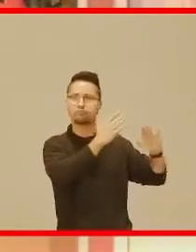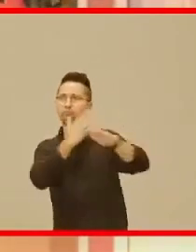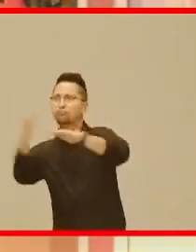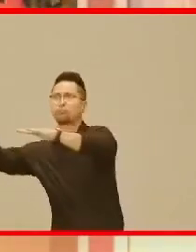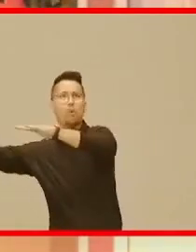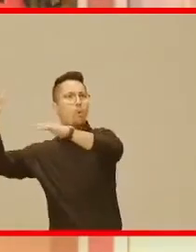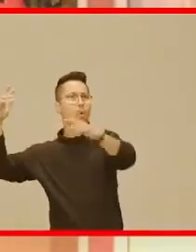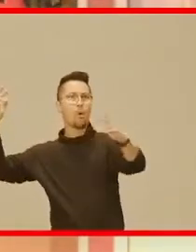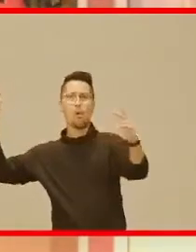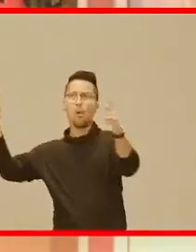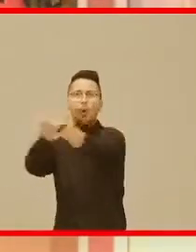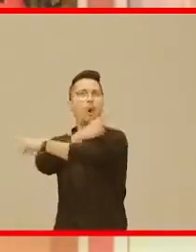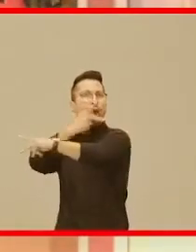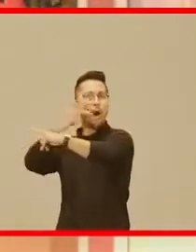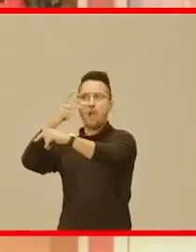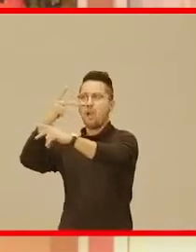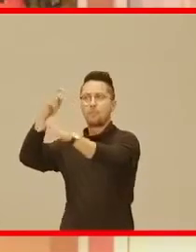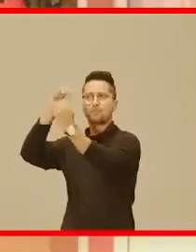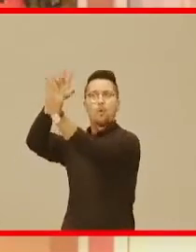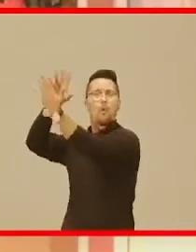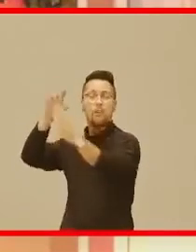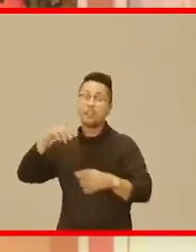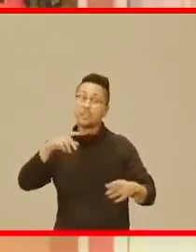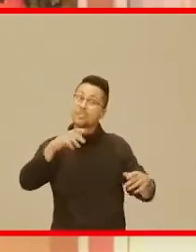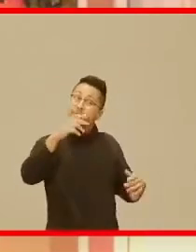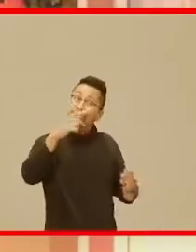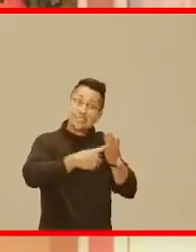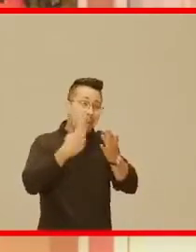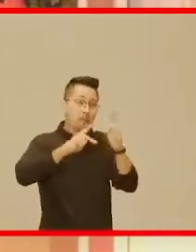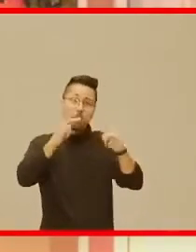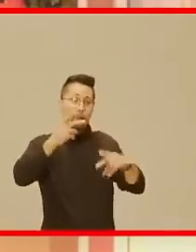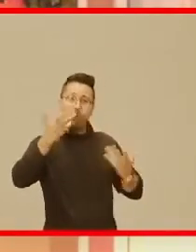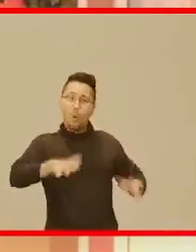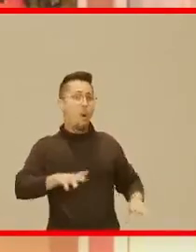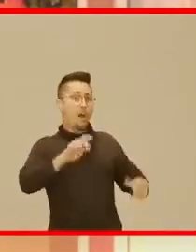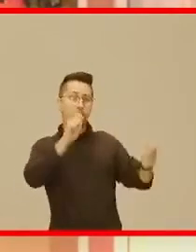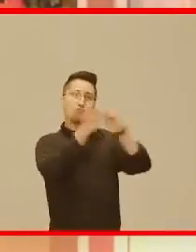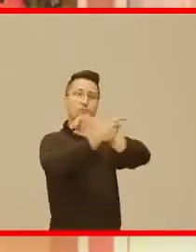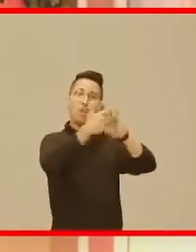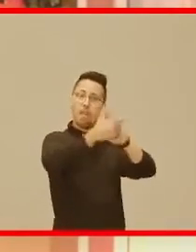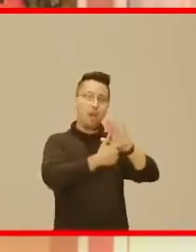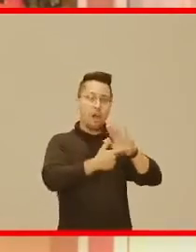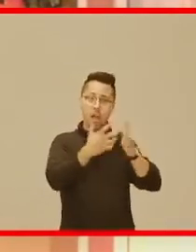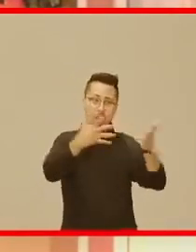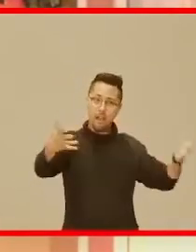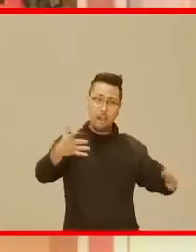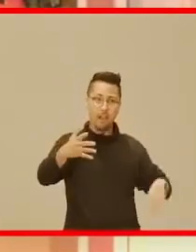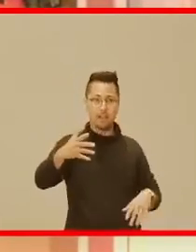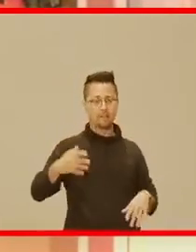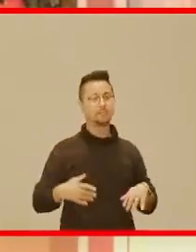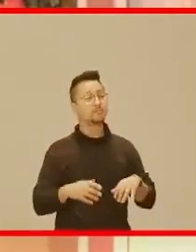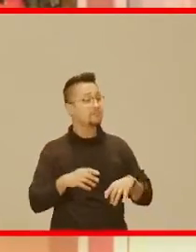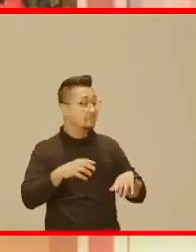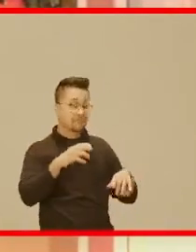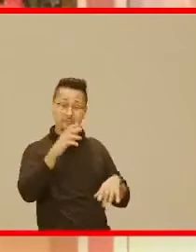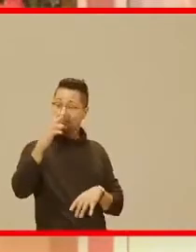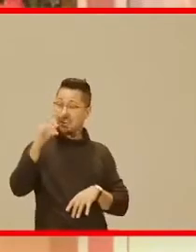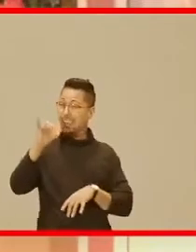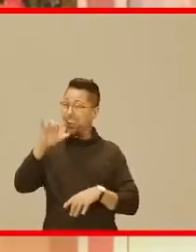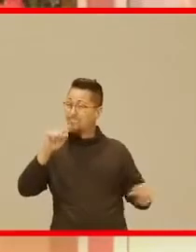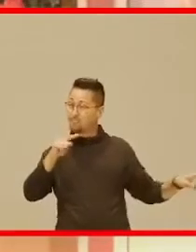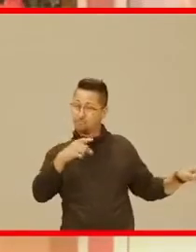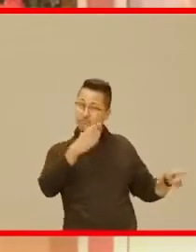They don't like to change statutes very much, and when you do, it's for a good reason, and Katie is absolutely right. That usually takes some